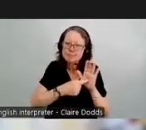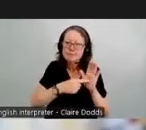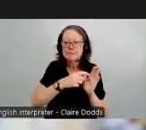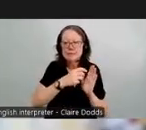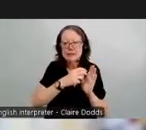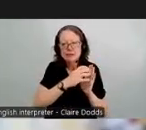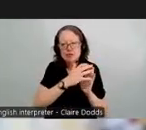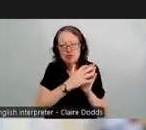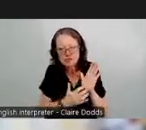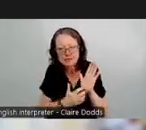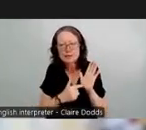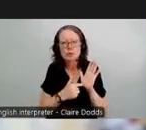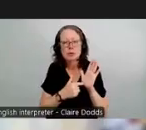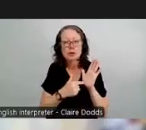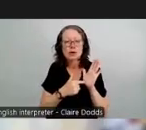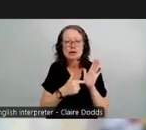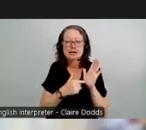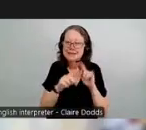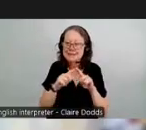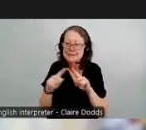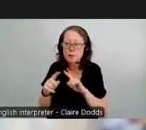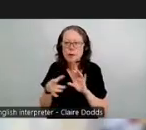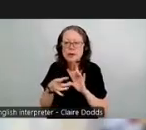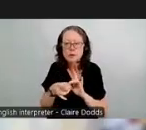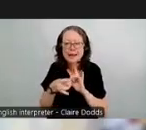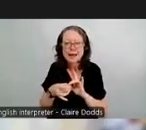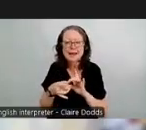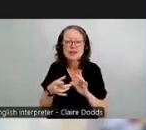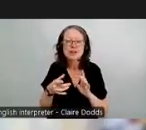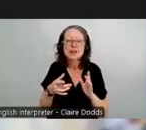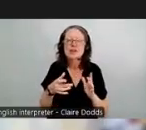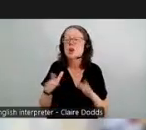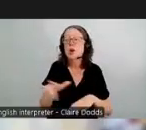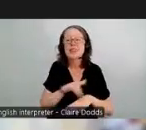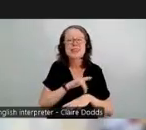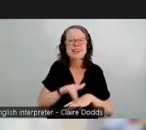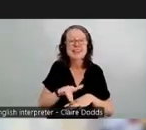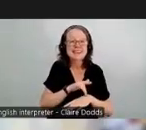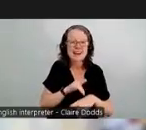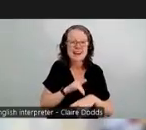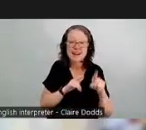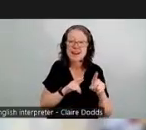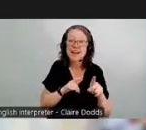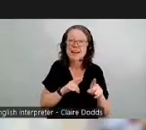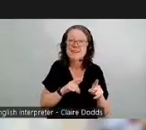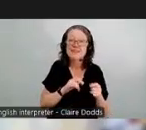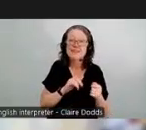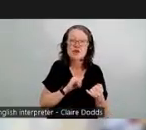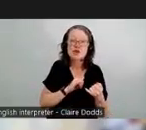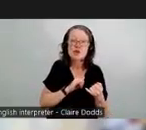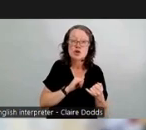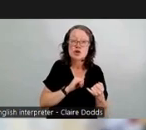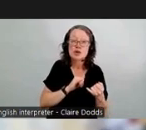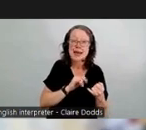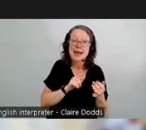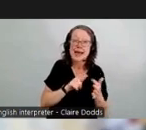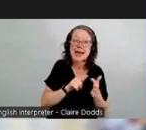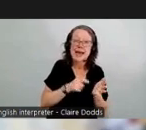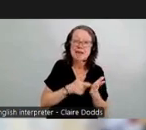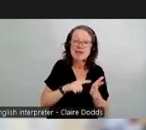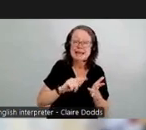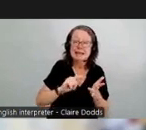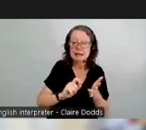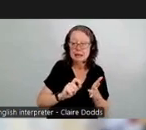with it. So theatre, the poet, sea poet Eric Ndube from the West Midlands, comic